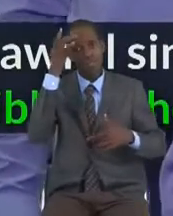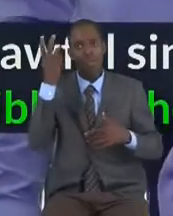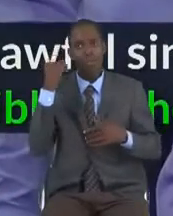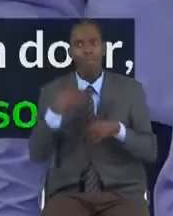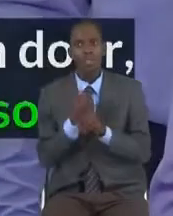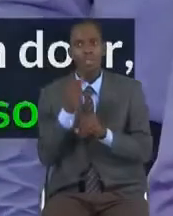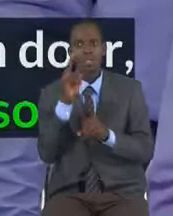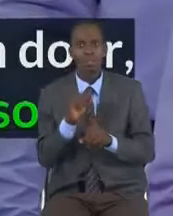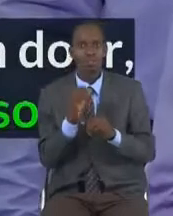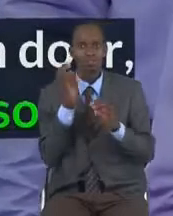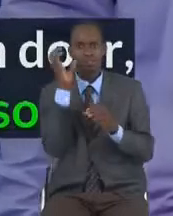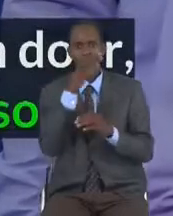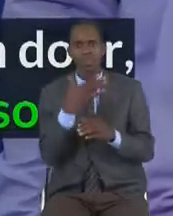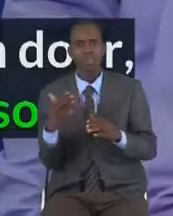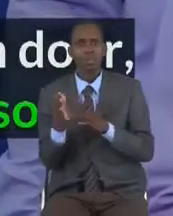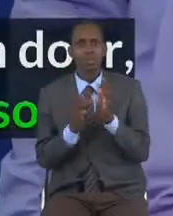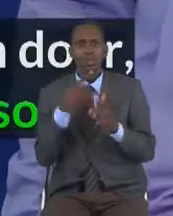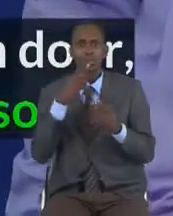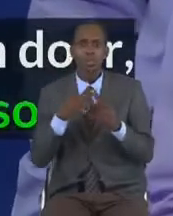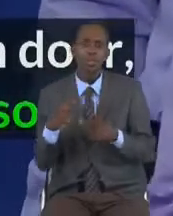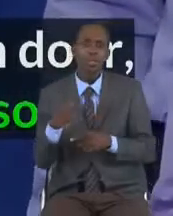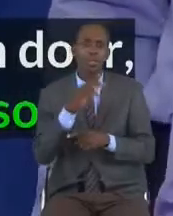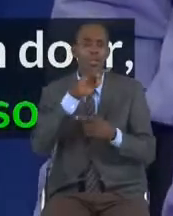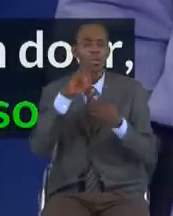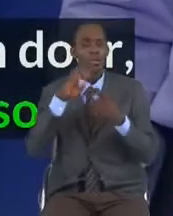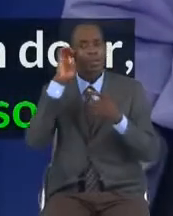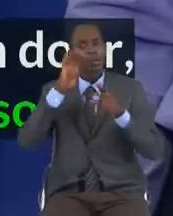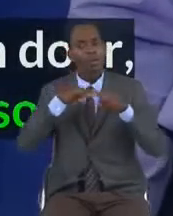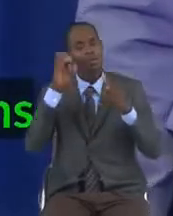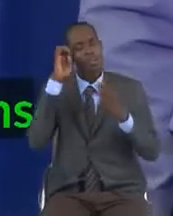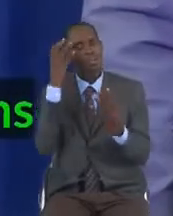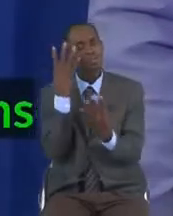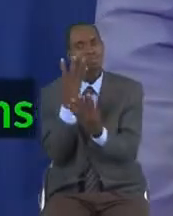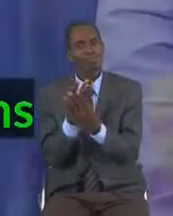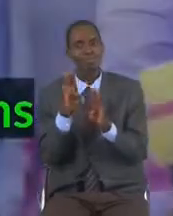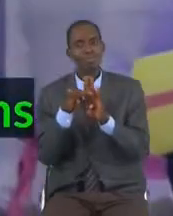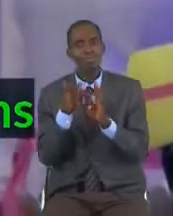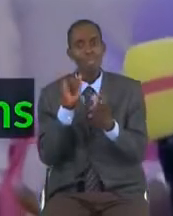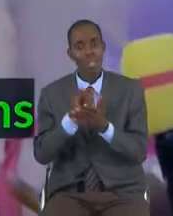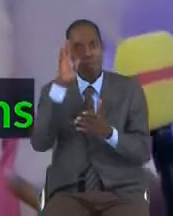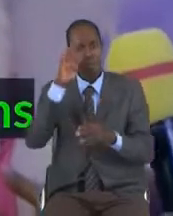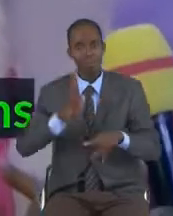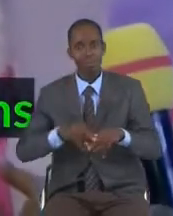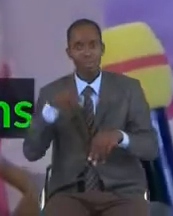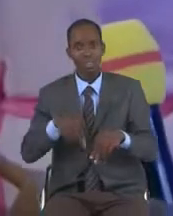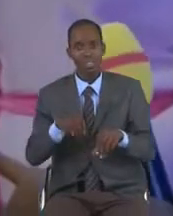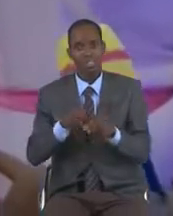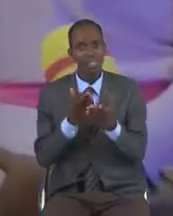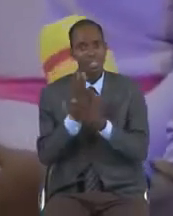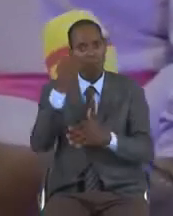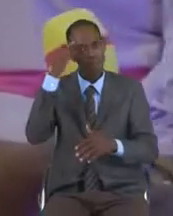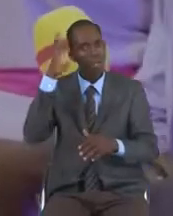scene. Jesus spoke to him and he opened his prison doors. That man sat down in his right mind and began